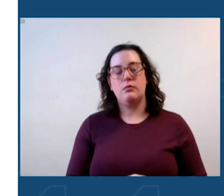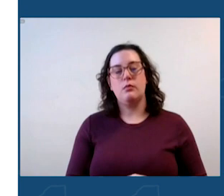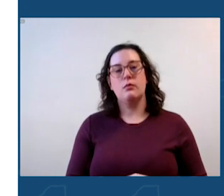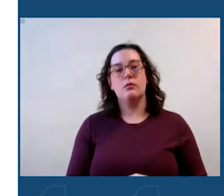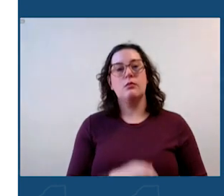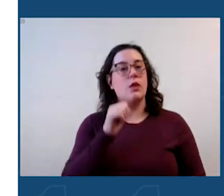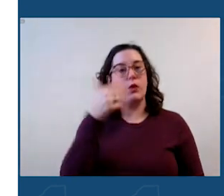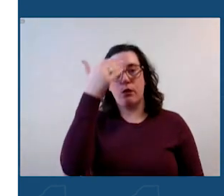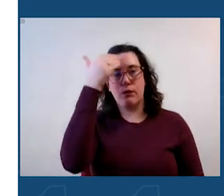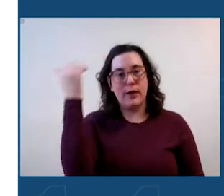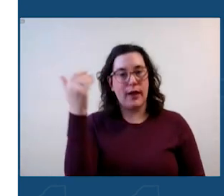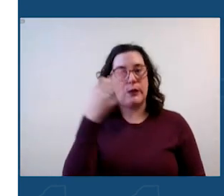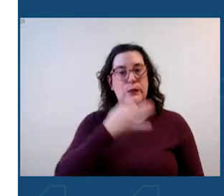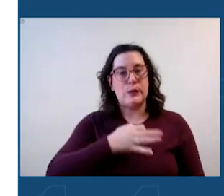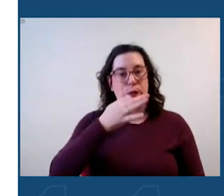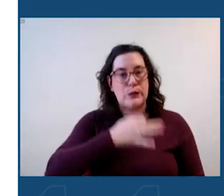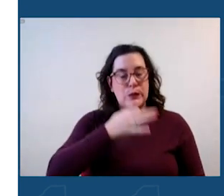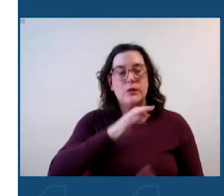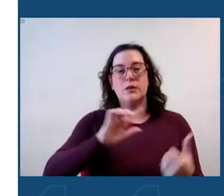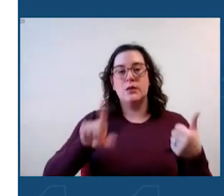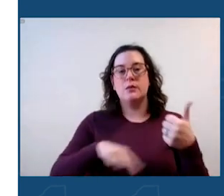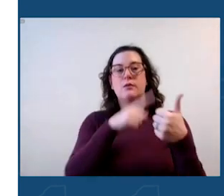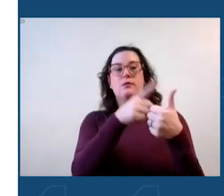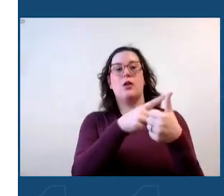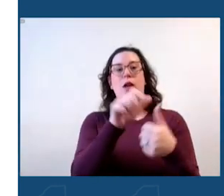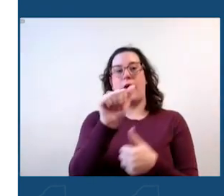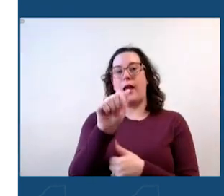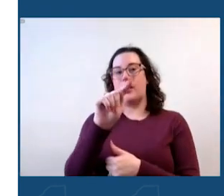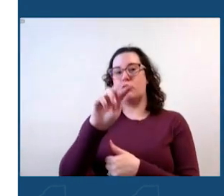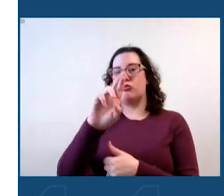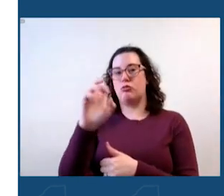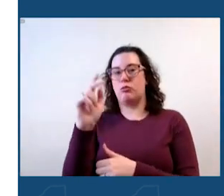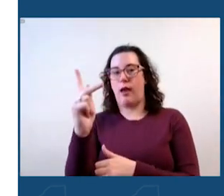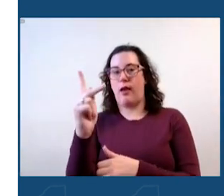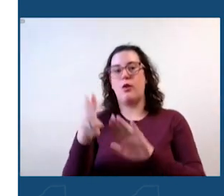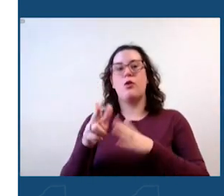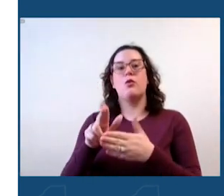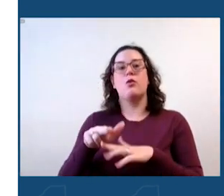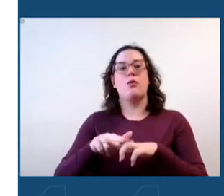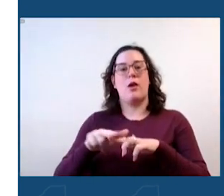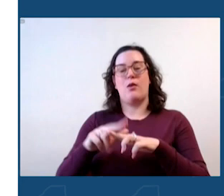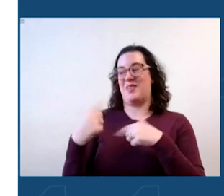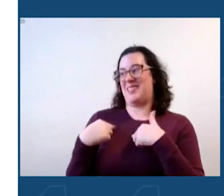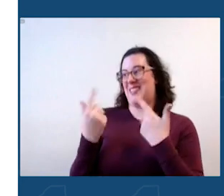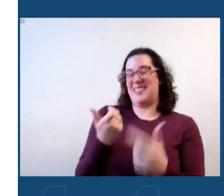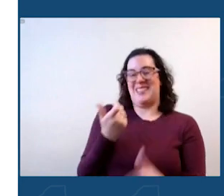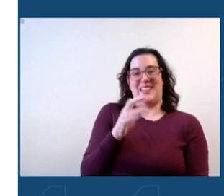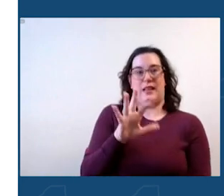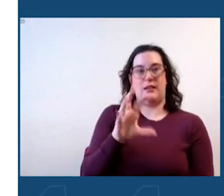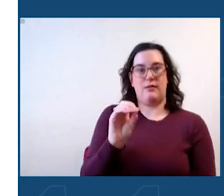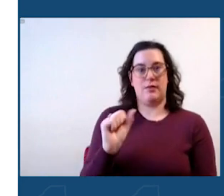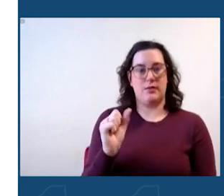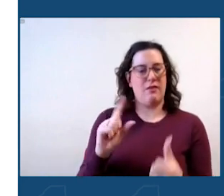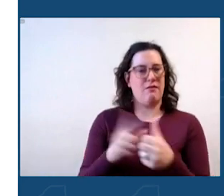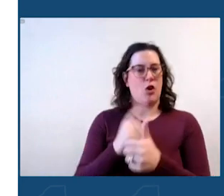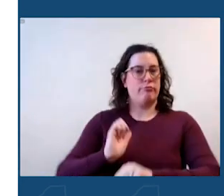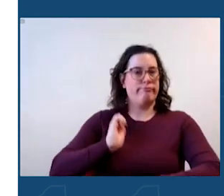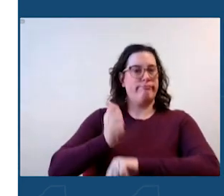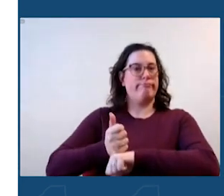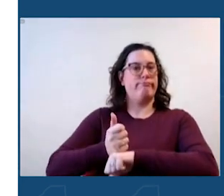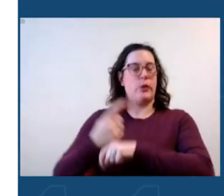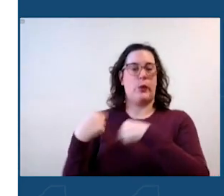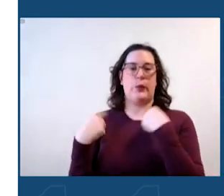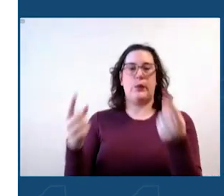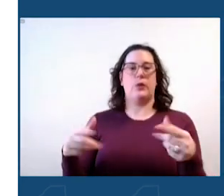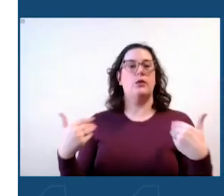just months away from the first 8-track railroad terminal in the United States since literally the 1950s. And it's going to take Long